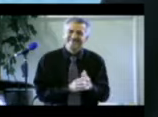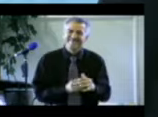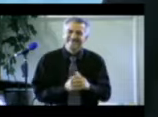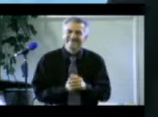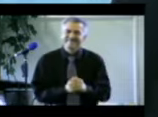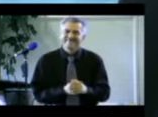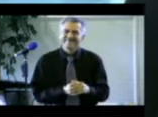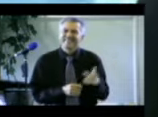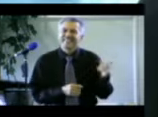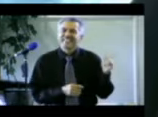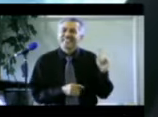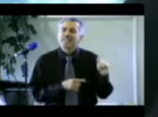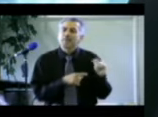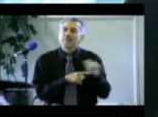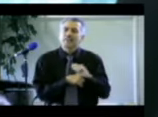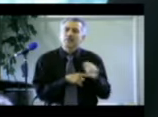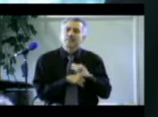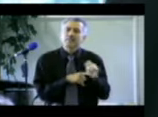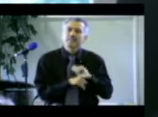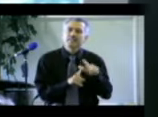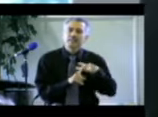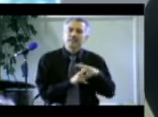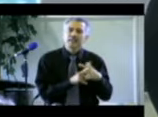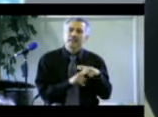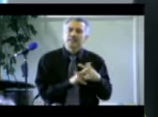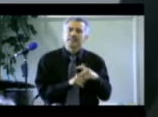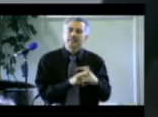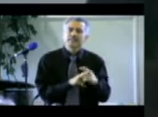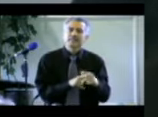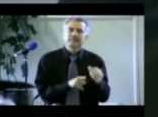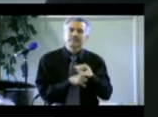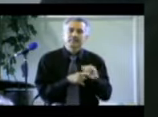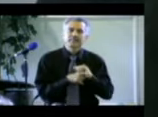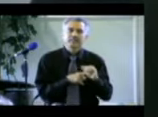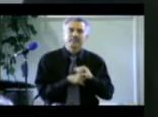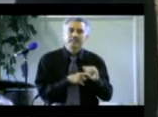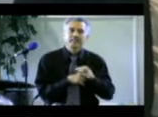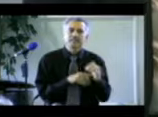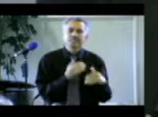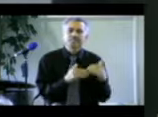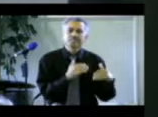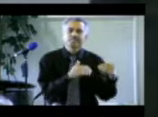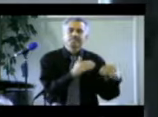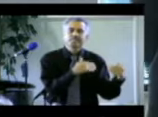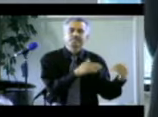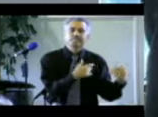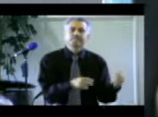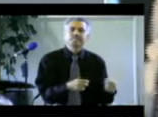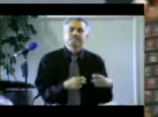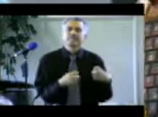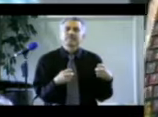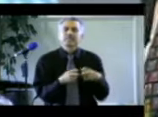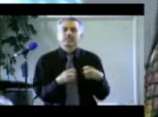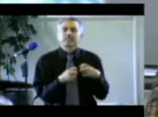good with electronics, although I have been able to trace down some problems with electrical in cars.